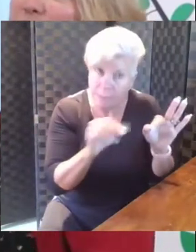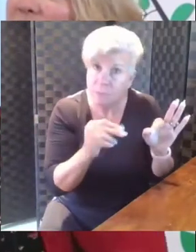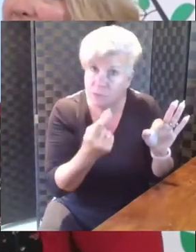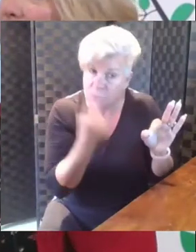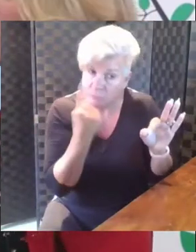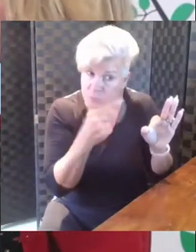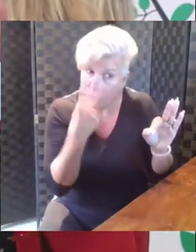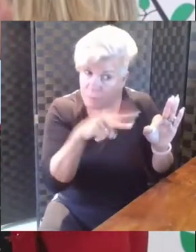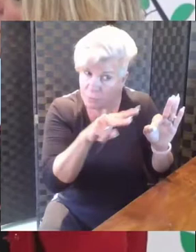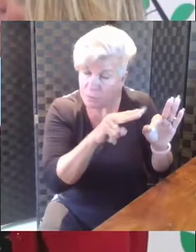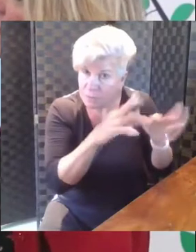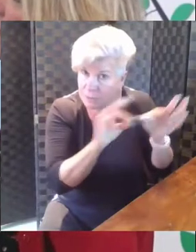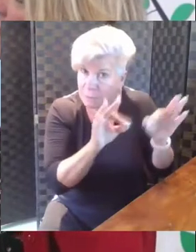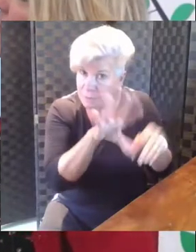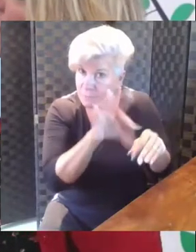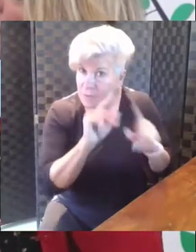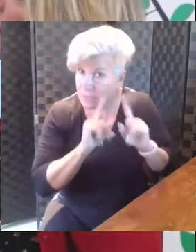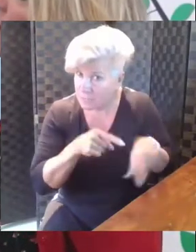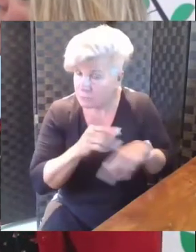have to do with the caption.